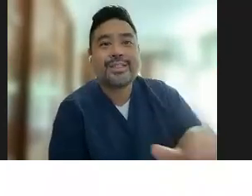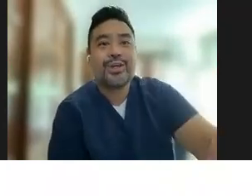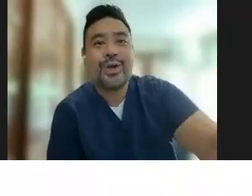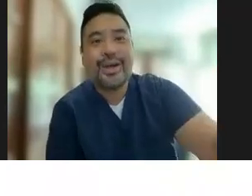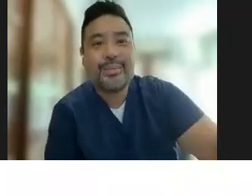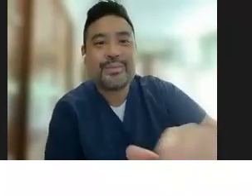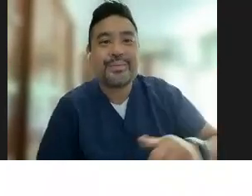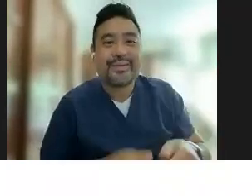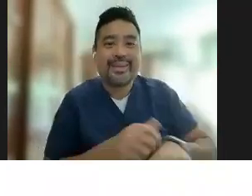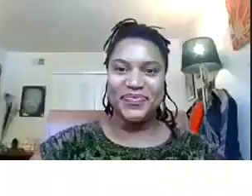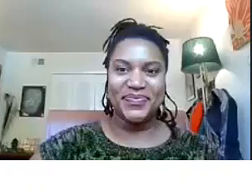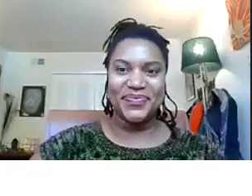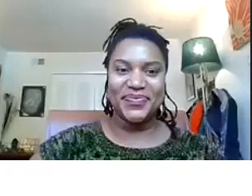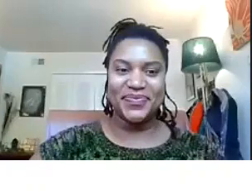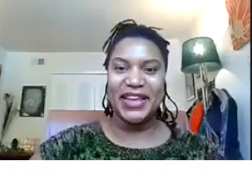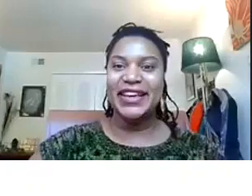All right, so